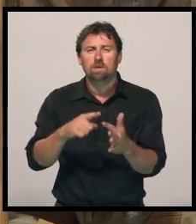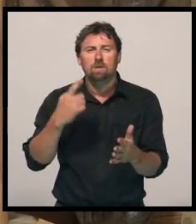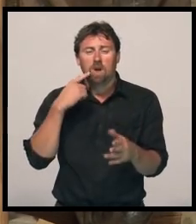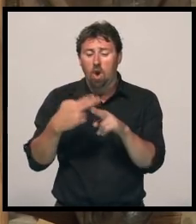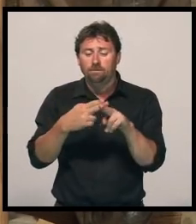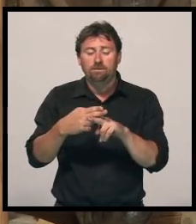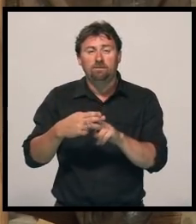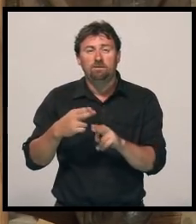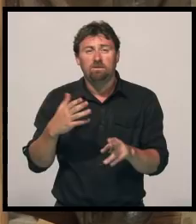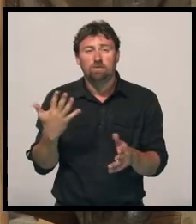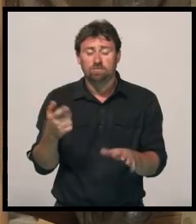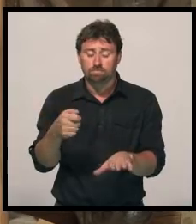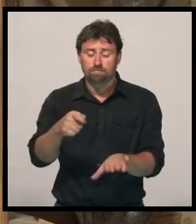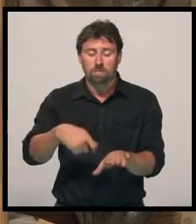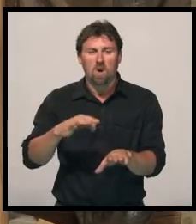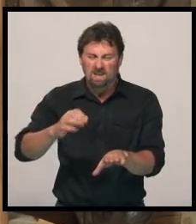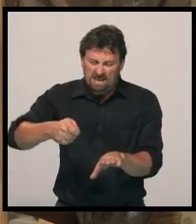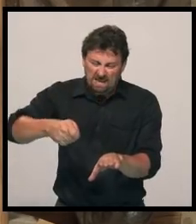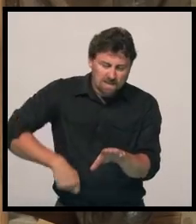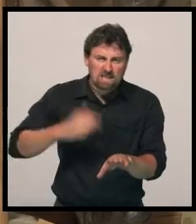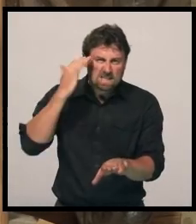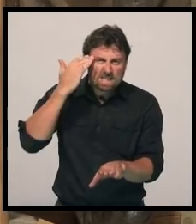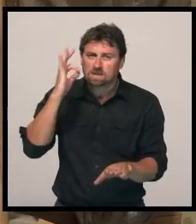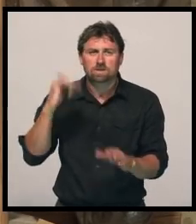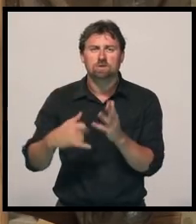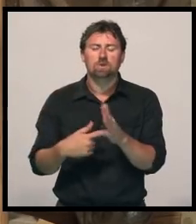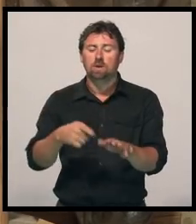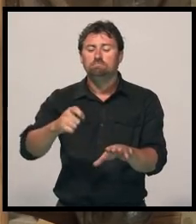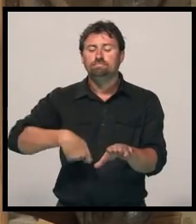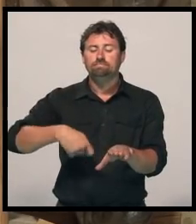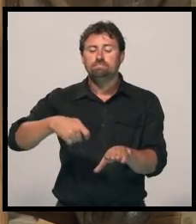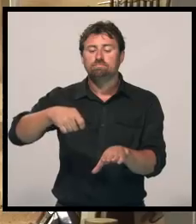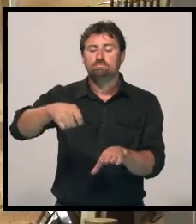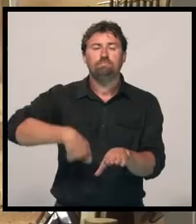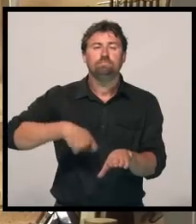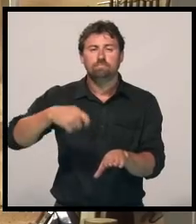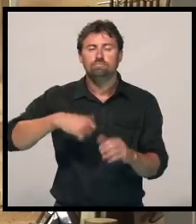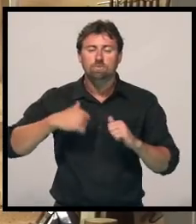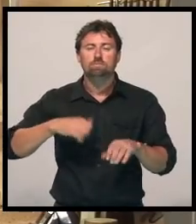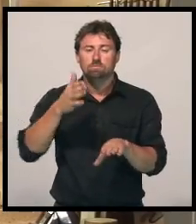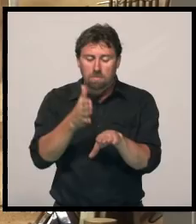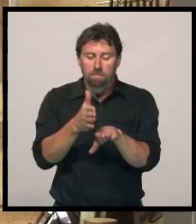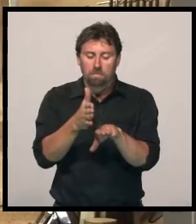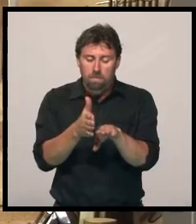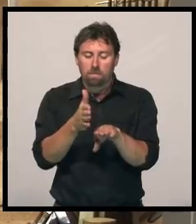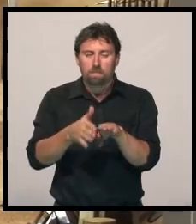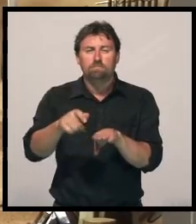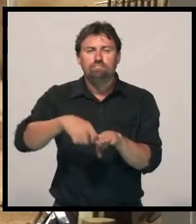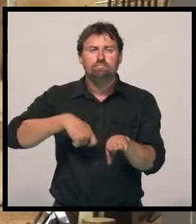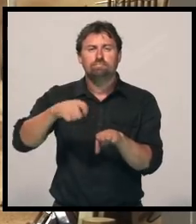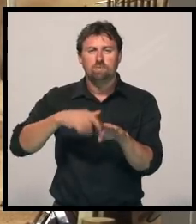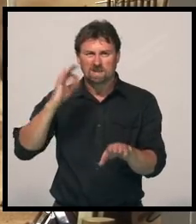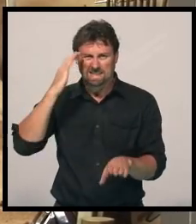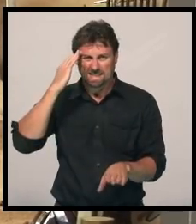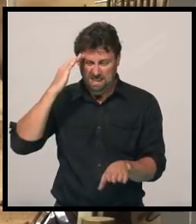gliding the knife over with about the weight of the knife. So, not too much pressure at all. I don't know if you can hear that but it's